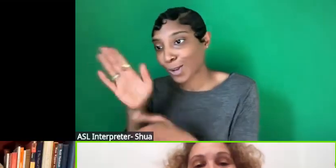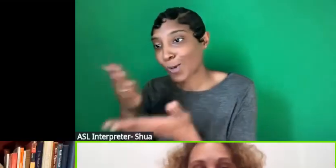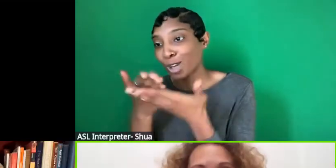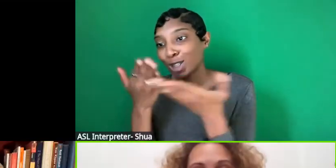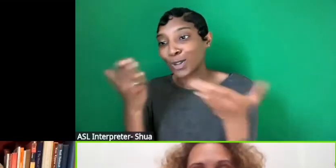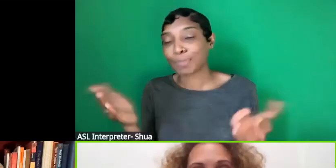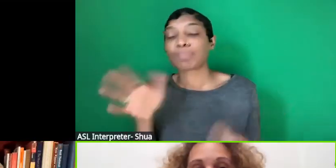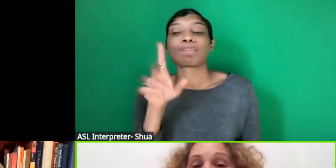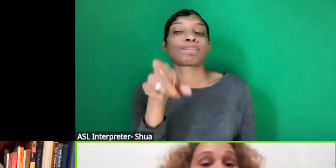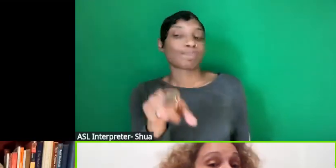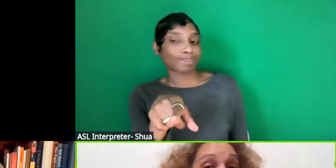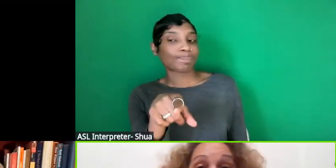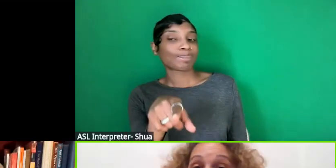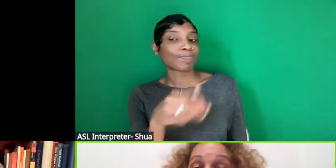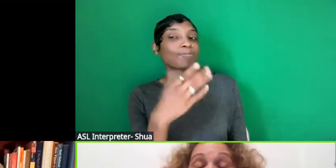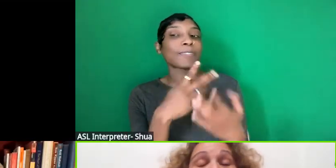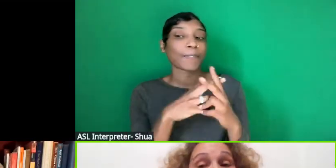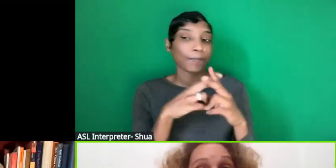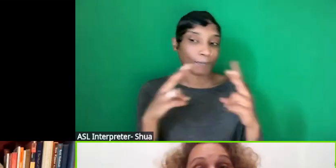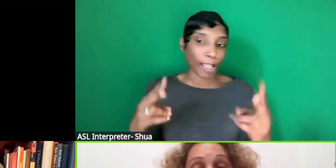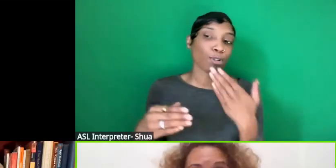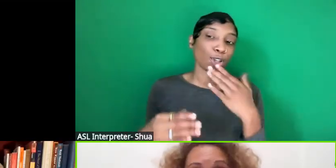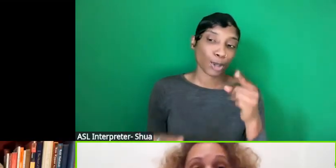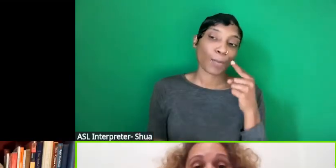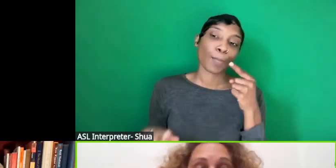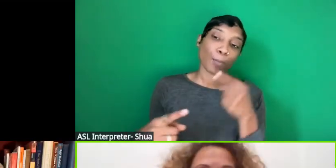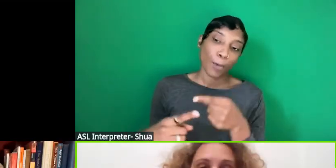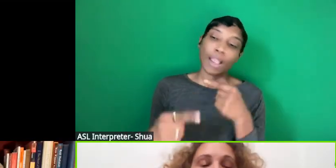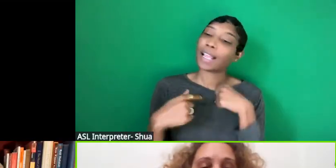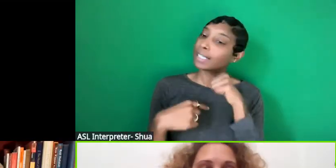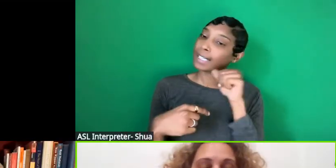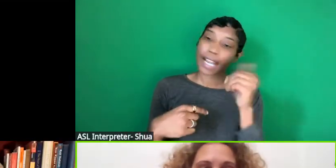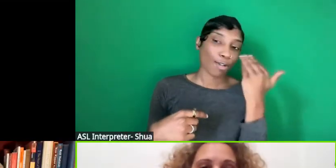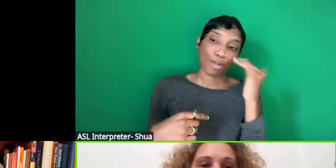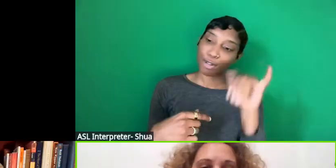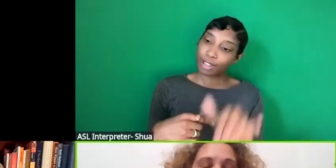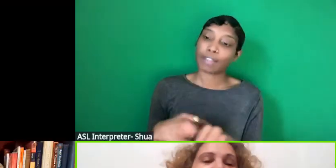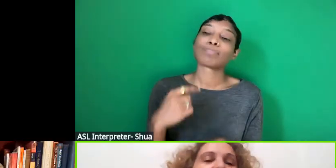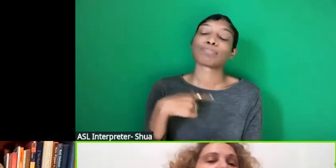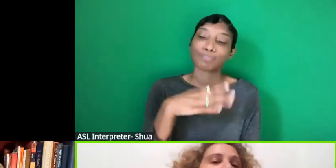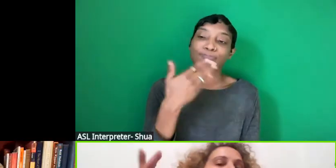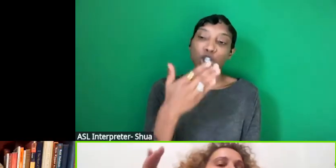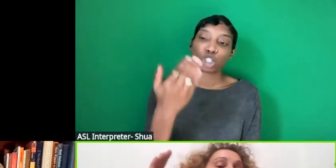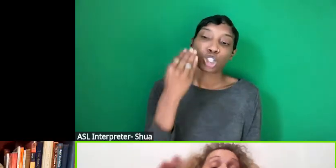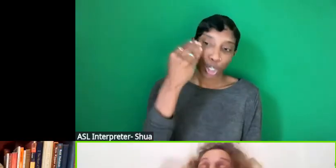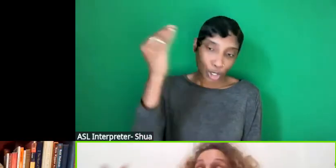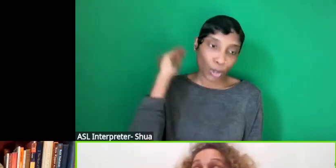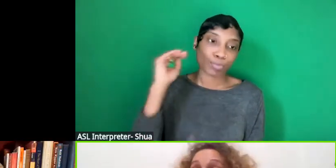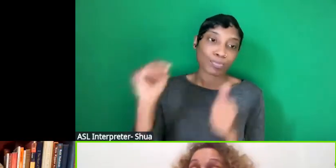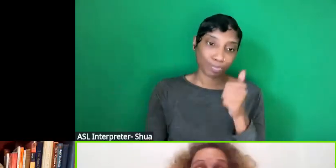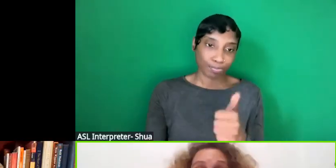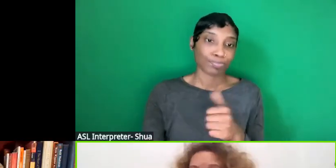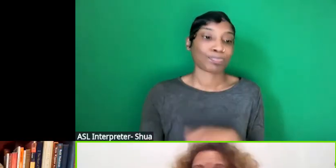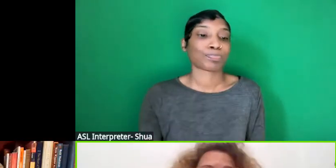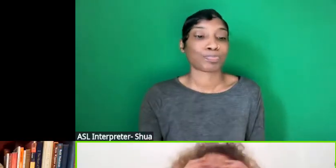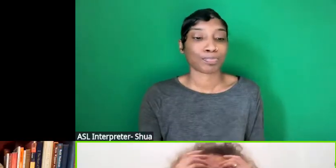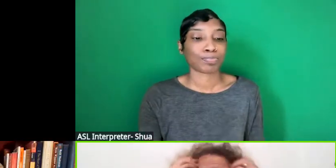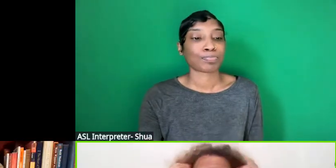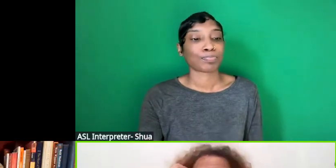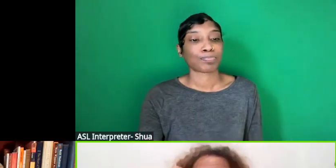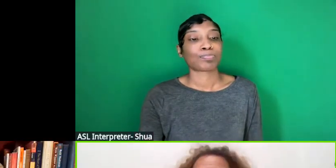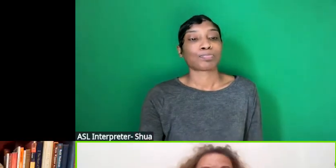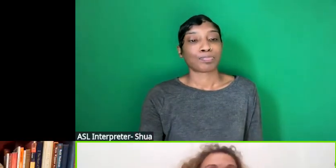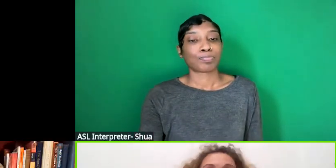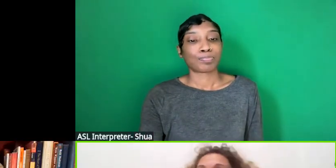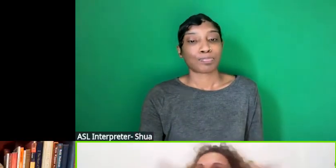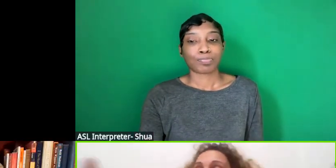Very good point. Very good point. I did not know that, and that is definitely good to know. Okay. And speaking of which, you know,